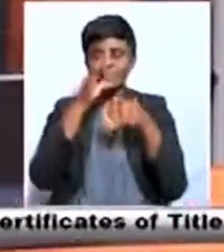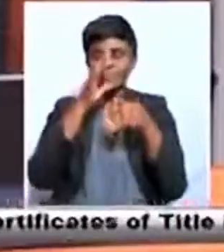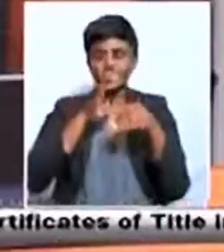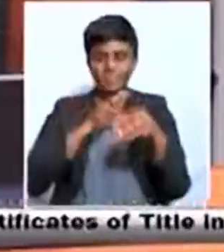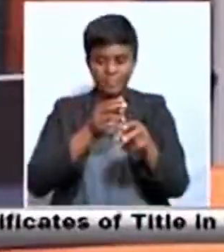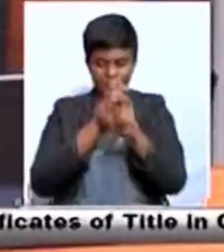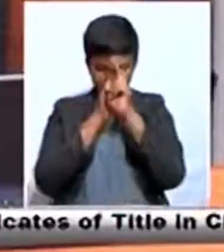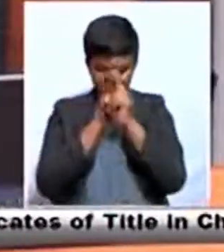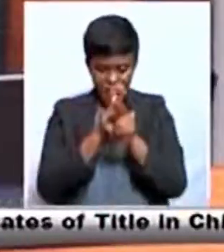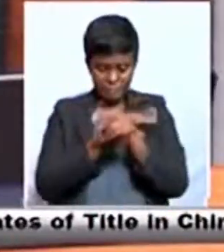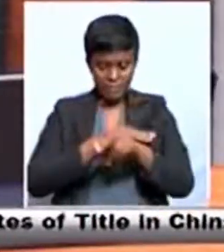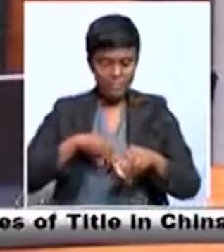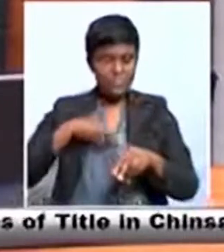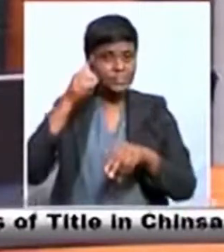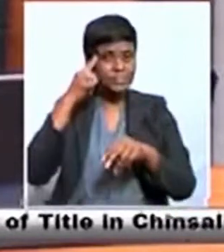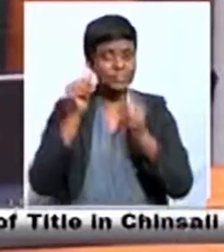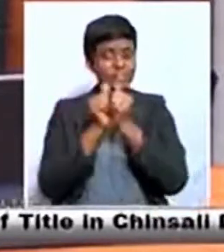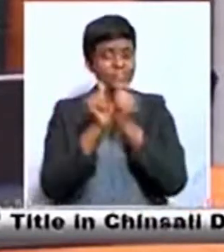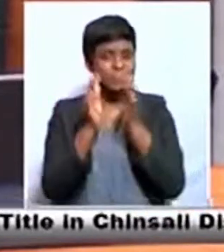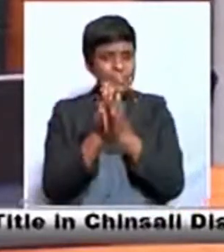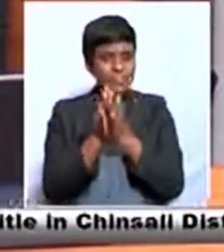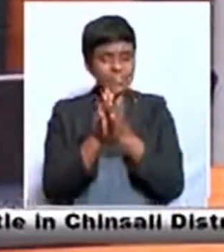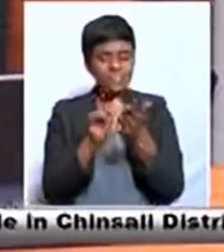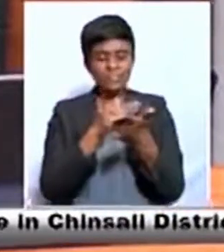Honorable Member for Kabwe Central.